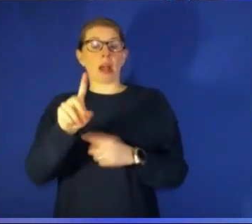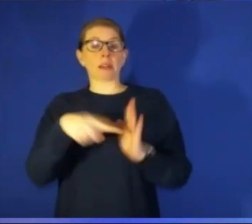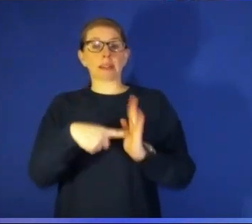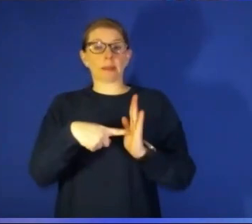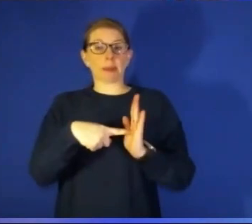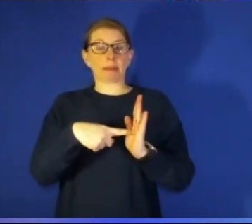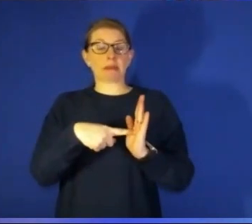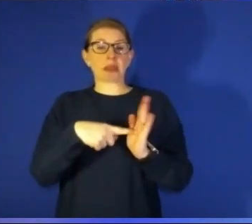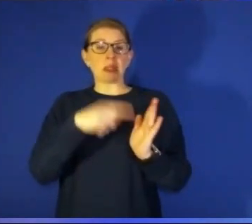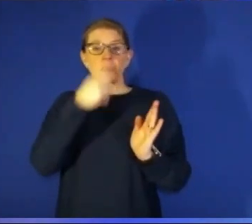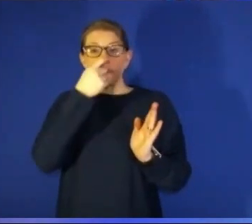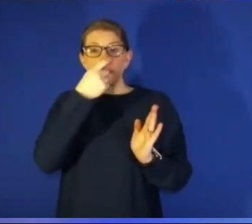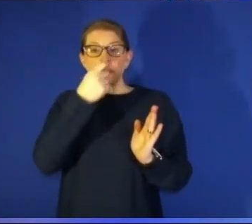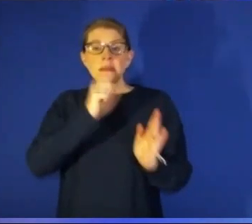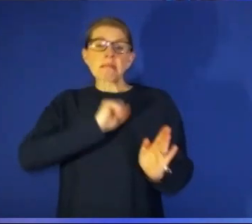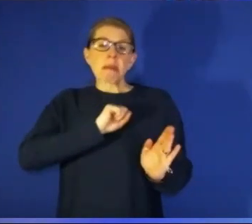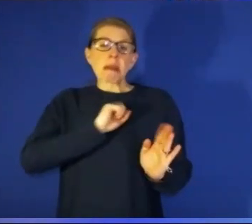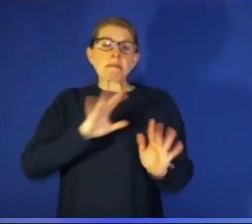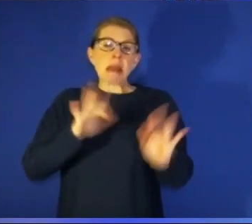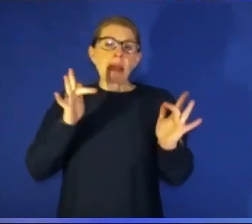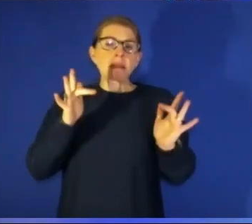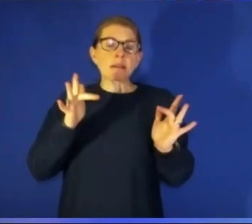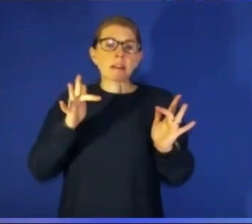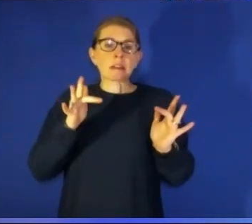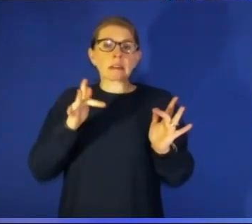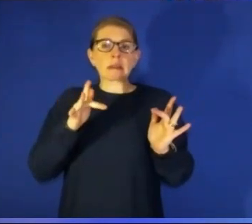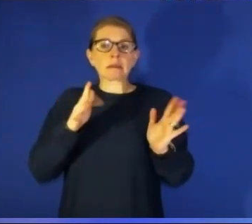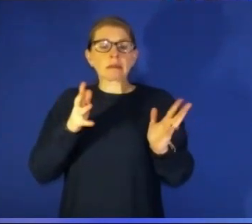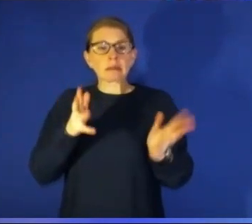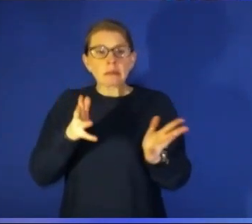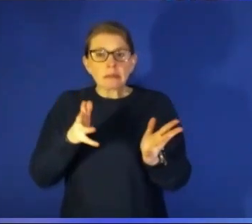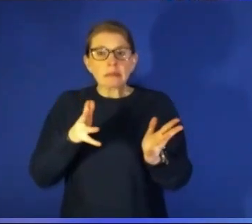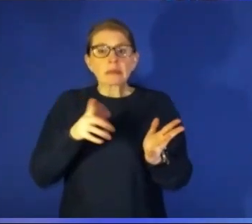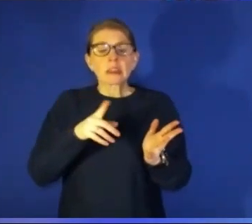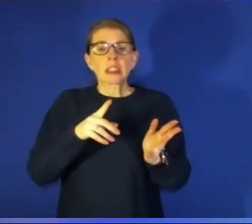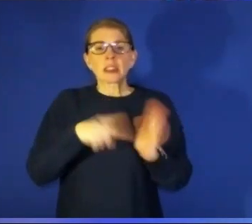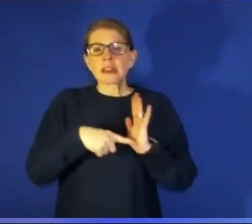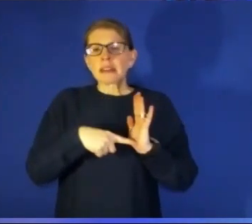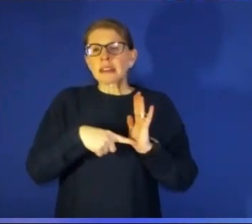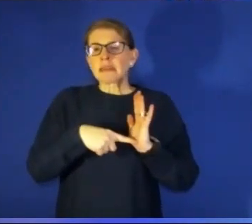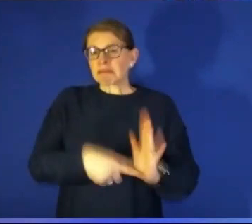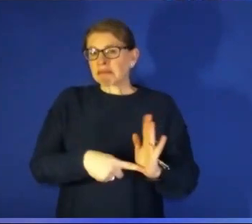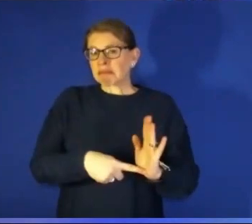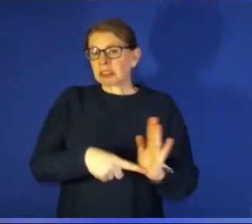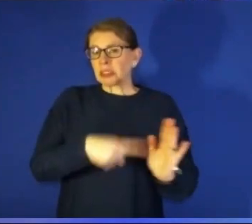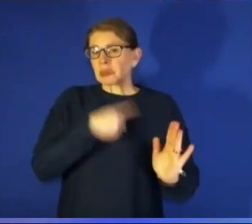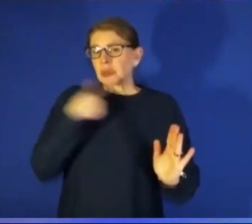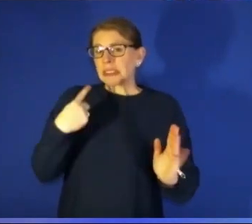that play into how severe or how at risk they might be for developing diabetes?